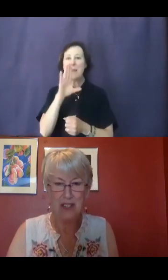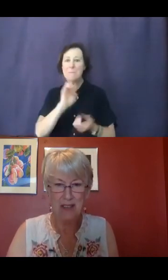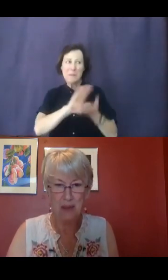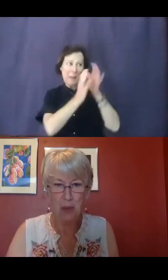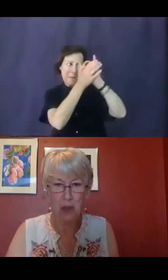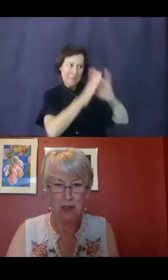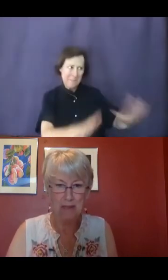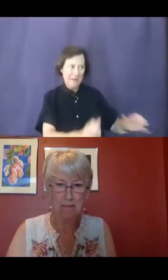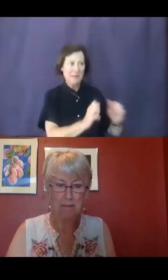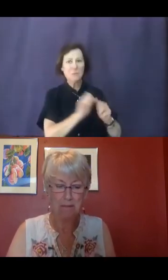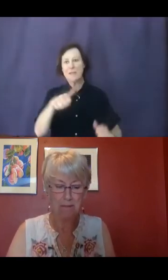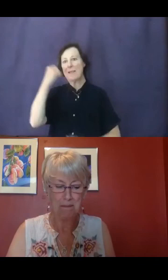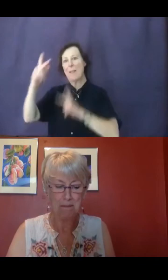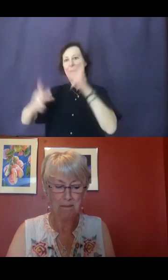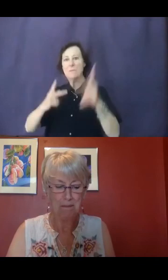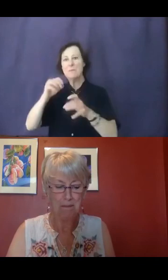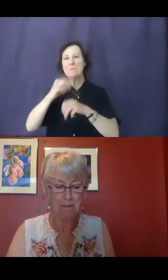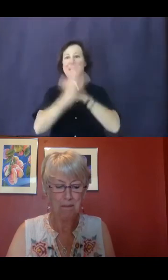others in the world.